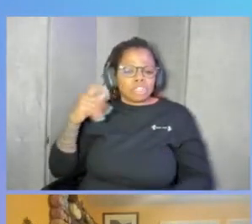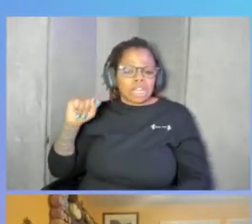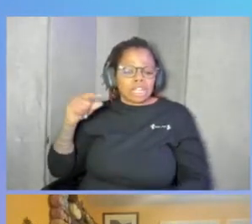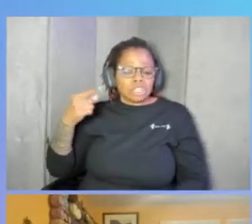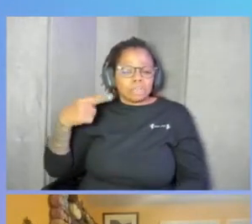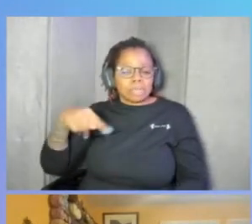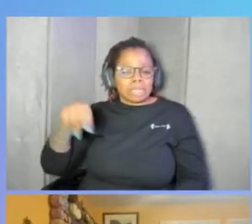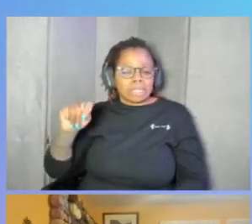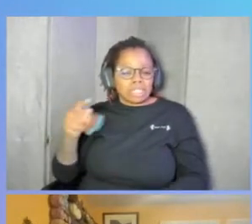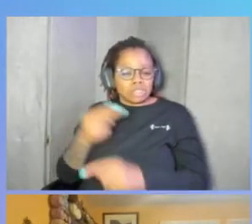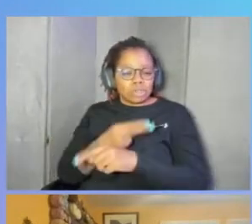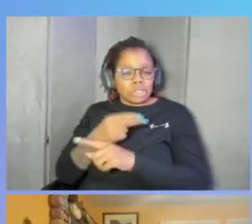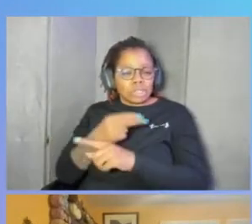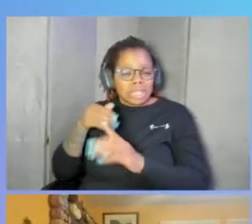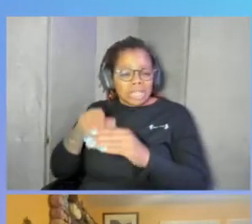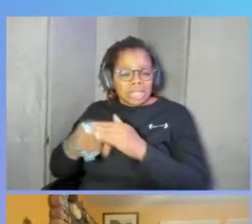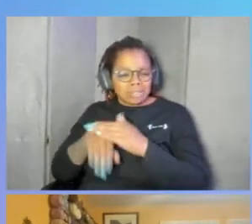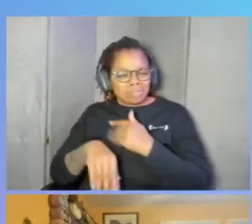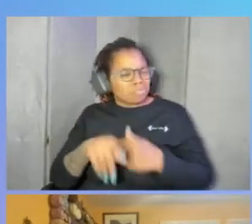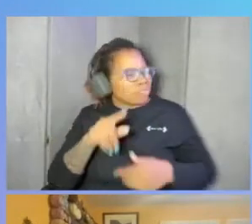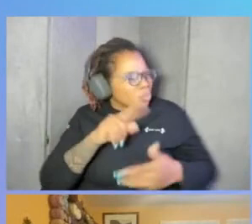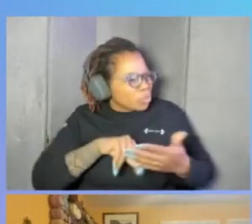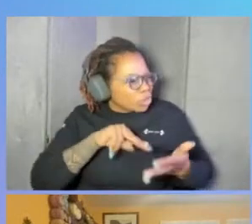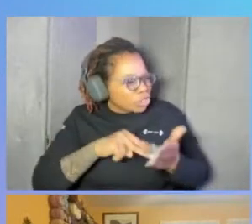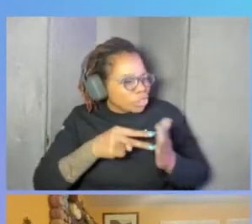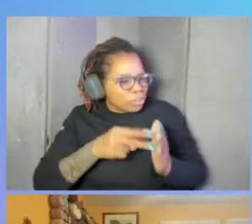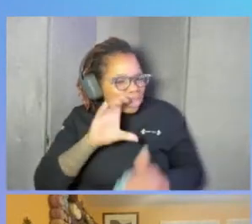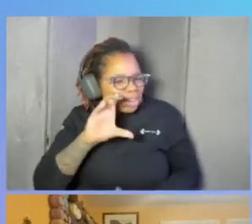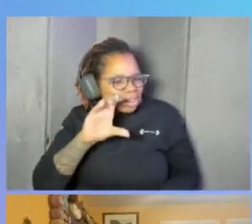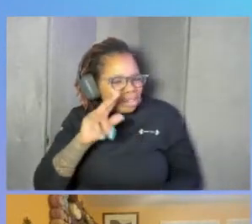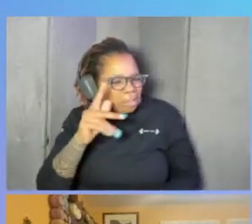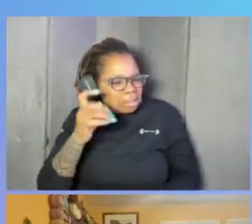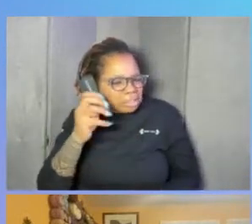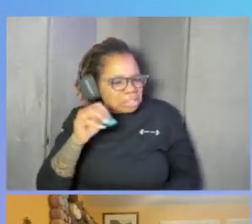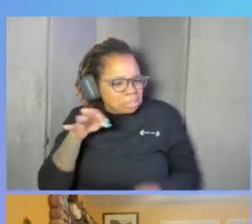Could you explain what you mean by custom instructions?